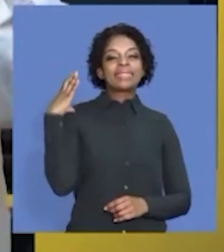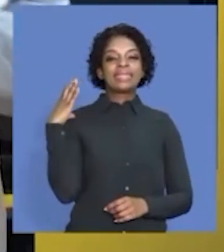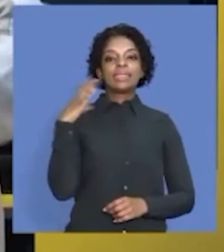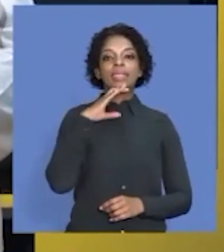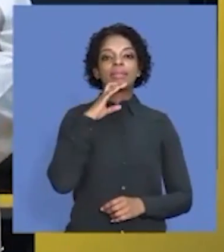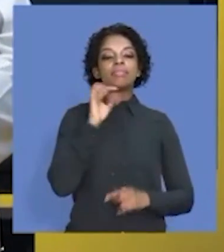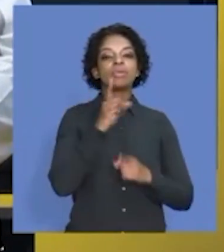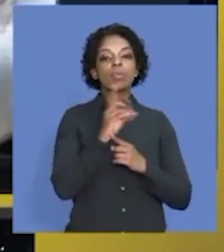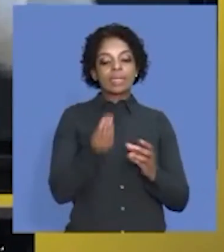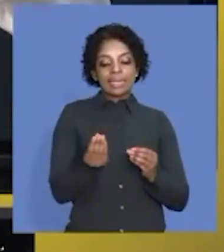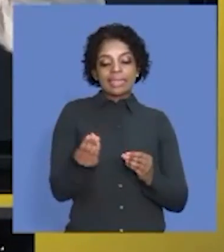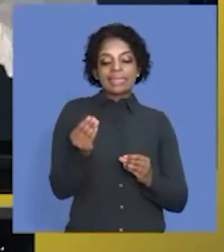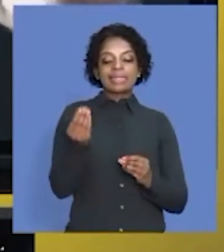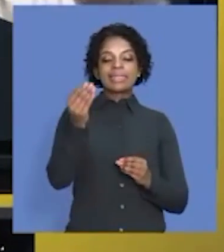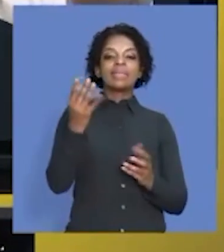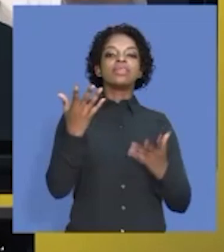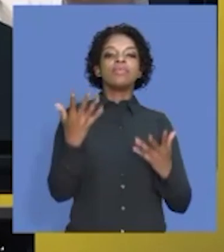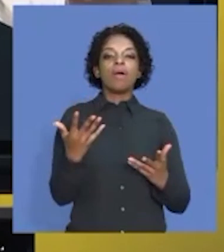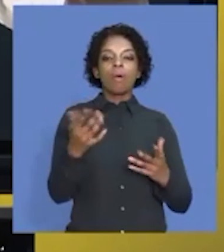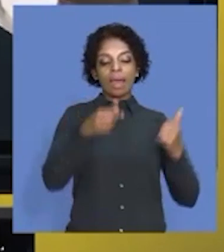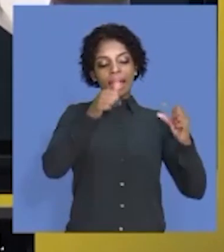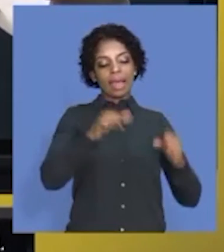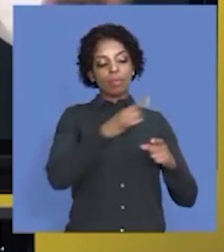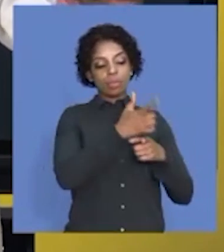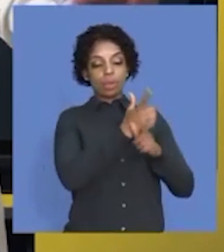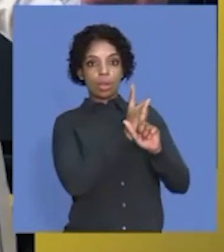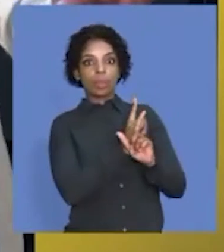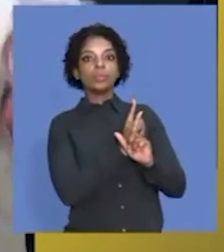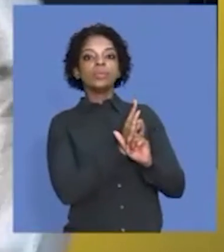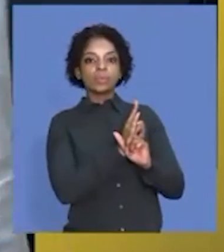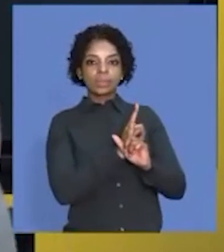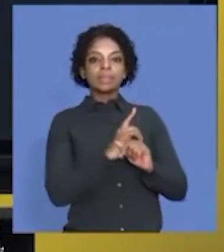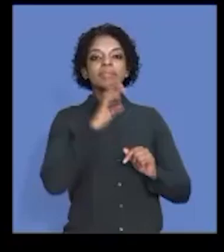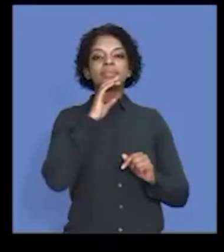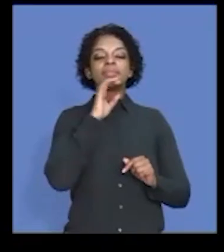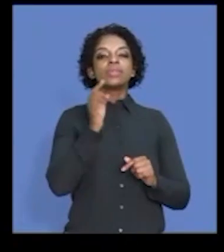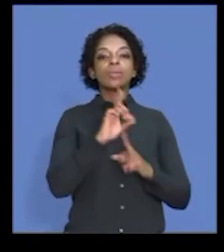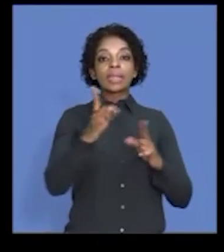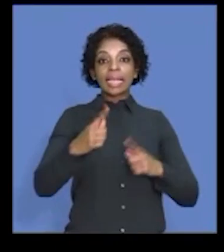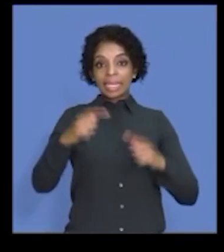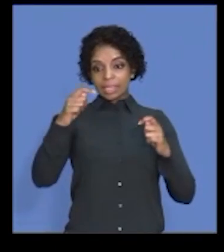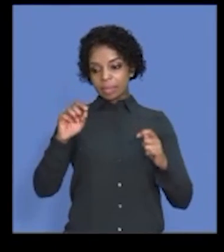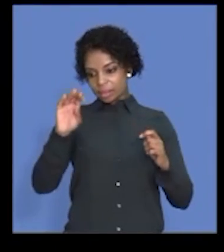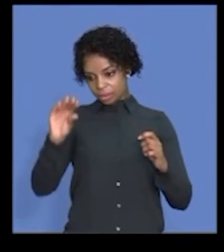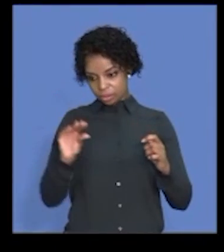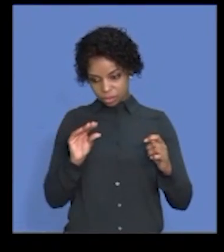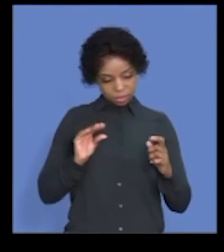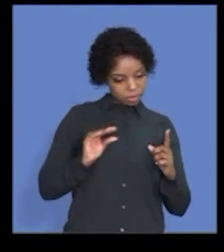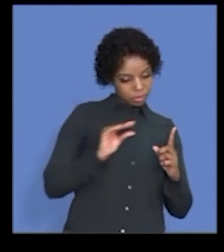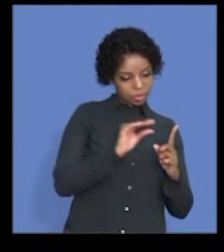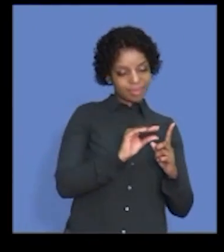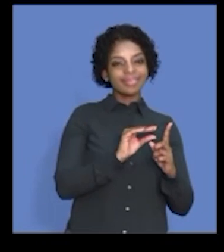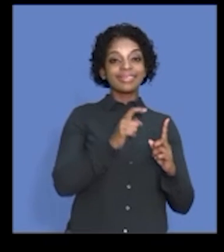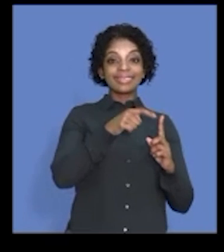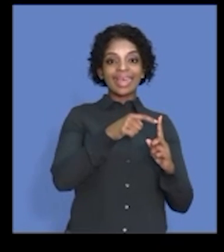account. Watch the double entry. Debit interest expense, credit my loan account. There you can see, there's the entry